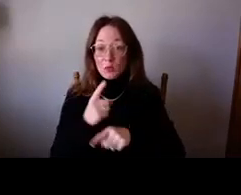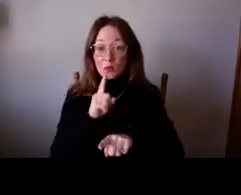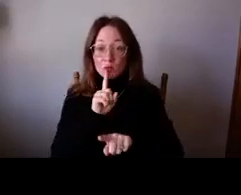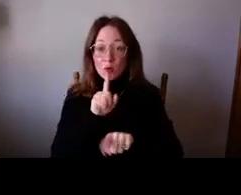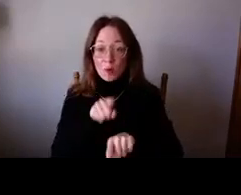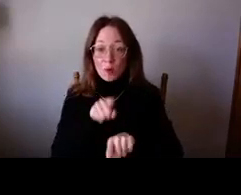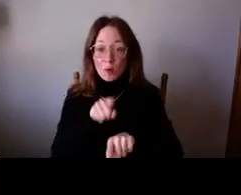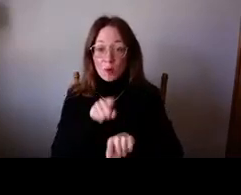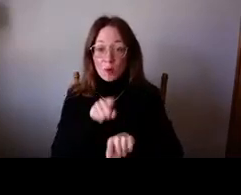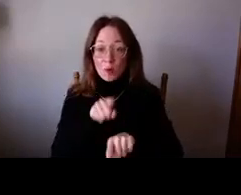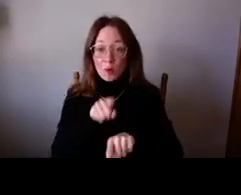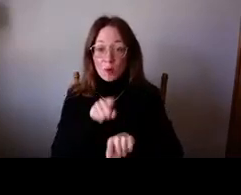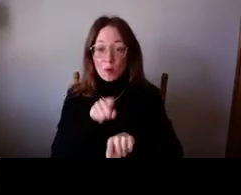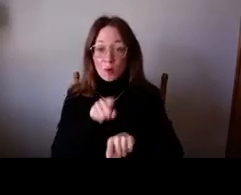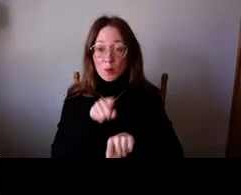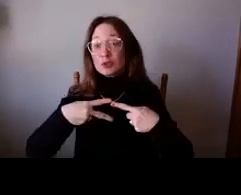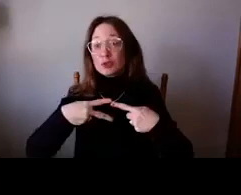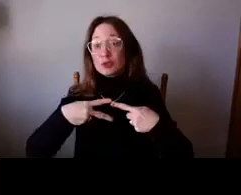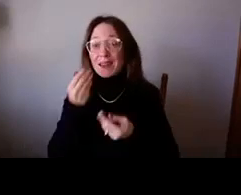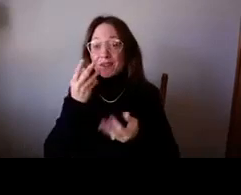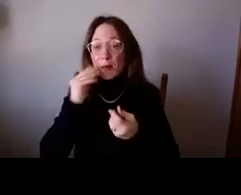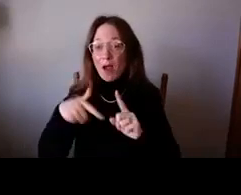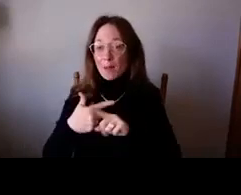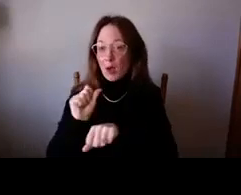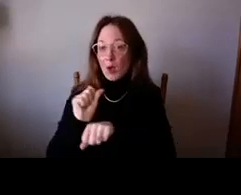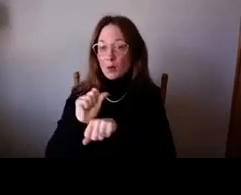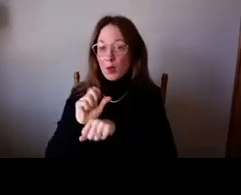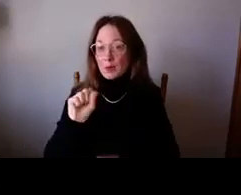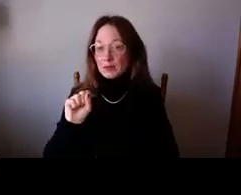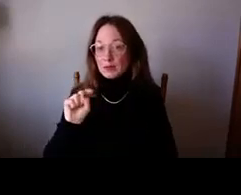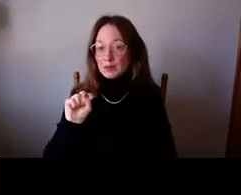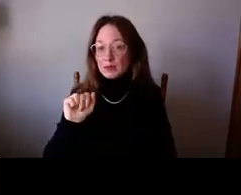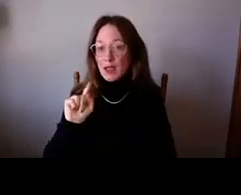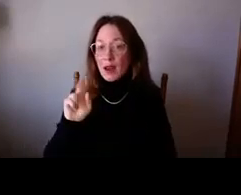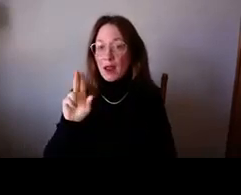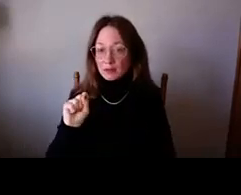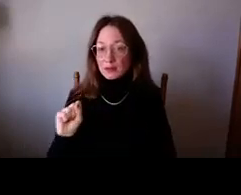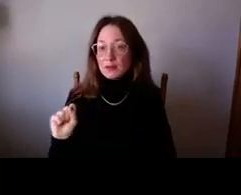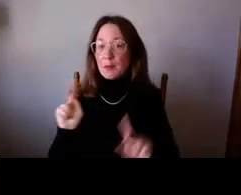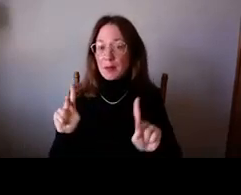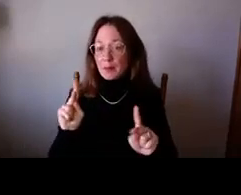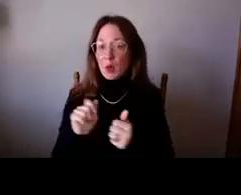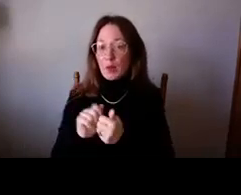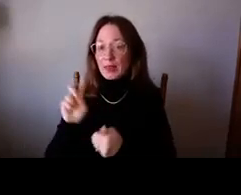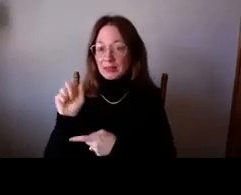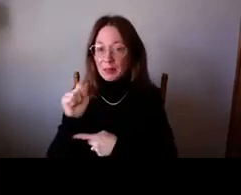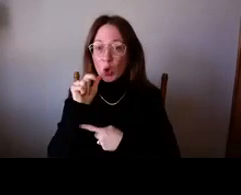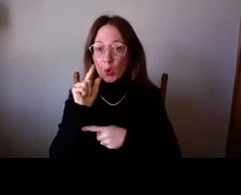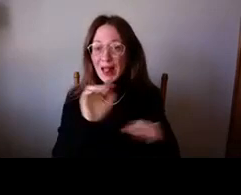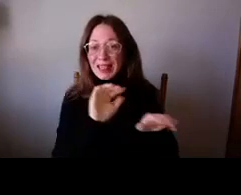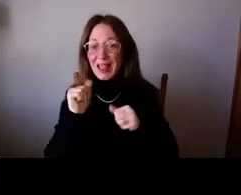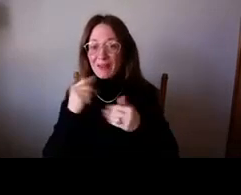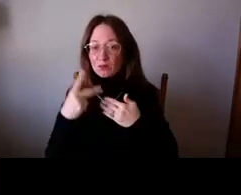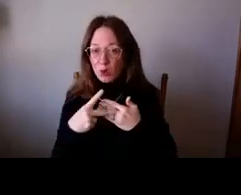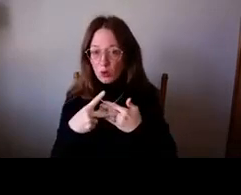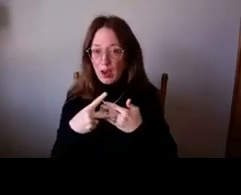the first time, information about the employment status of individuals with disabilities who had exited the program in program